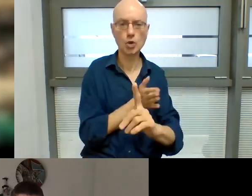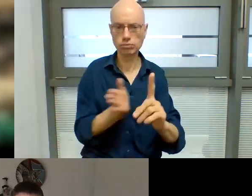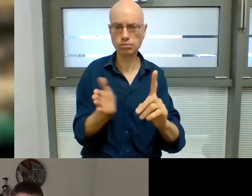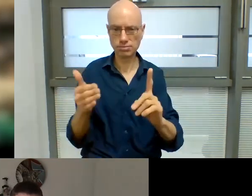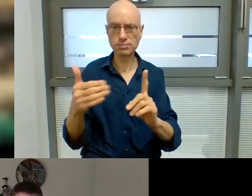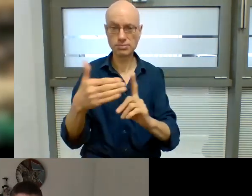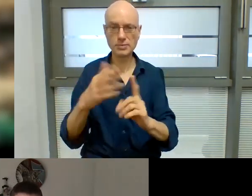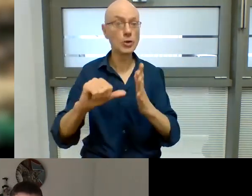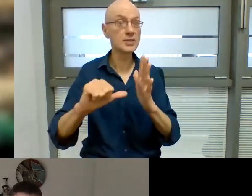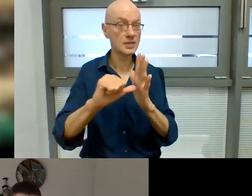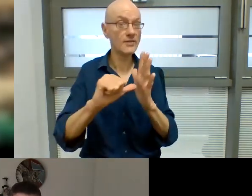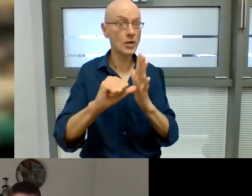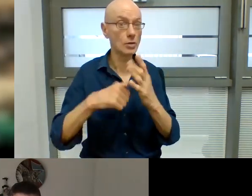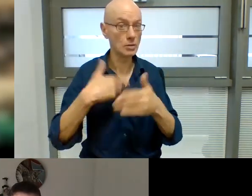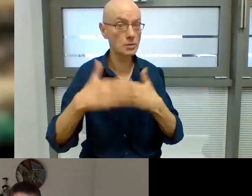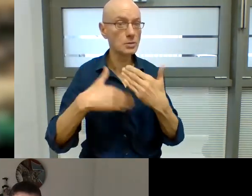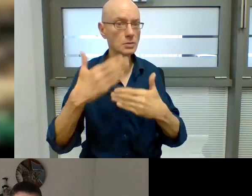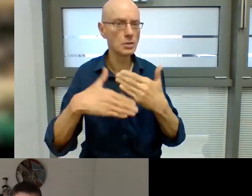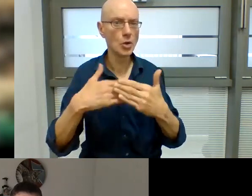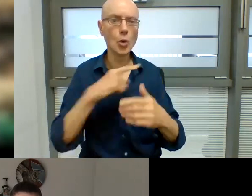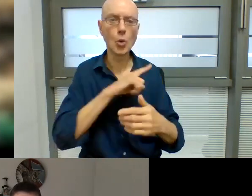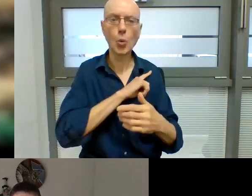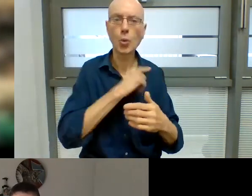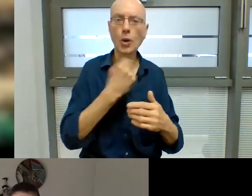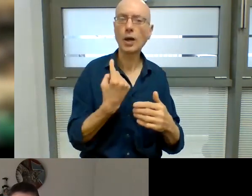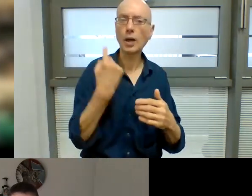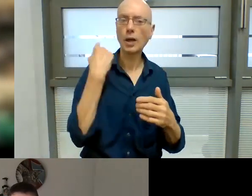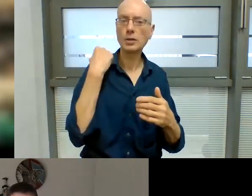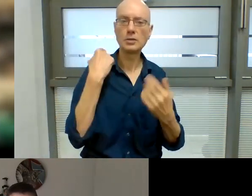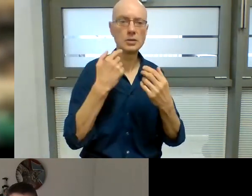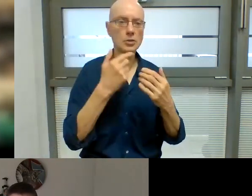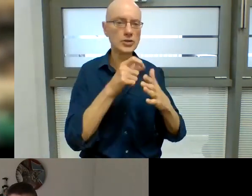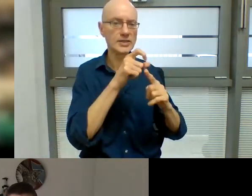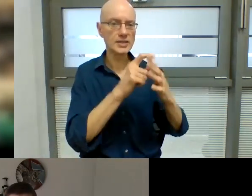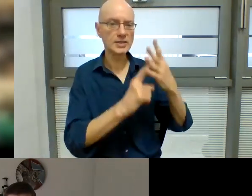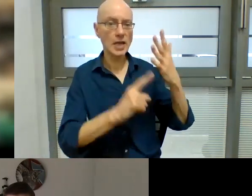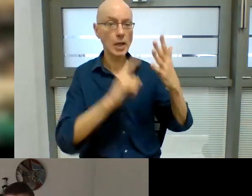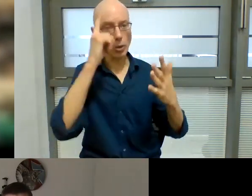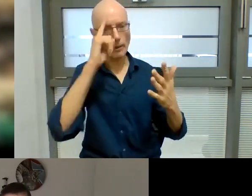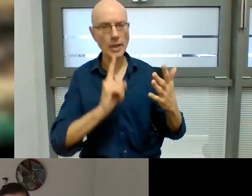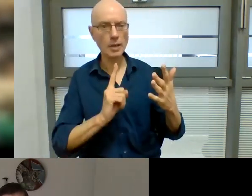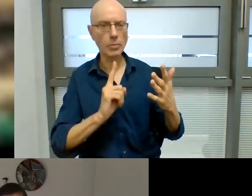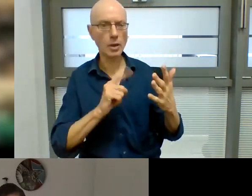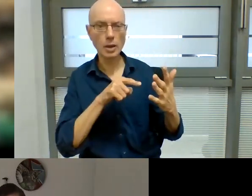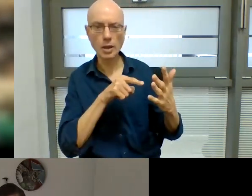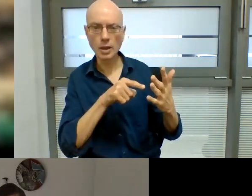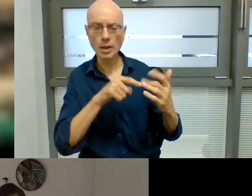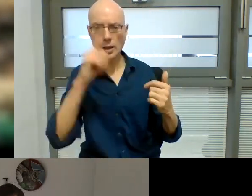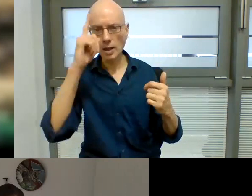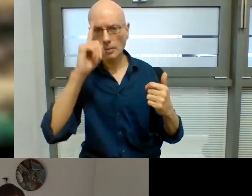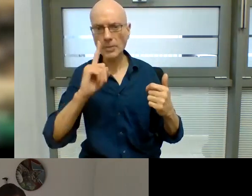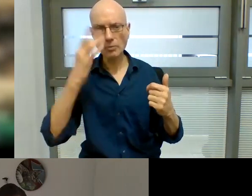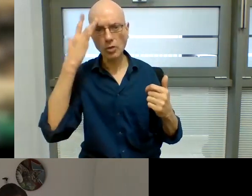struggle to get all of that, because we're looking at a time when disabled people weren't really in the